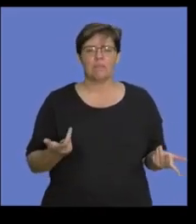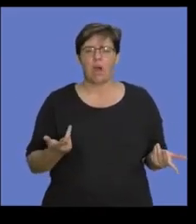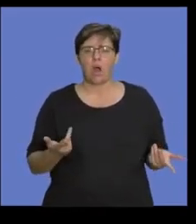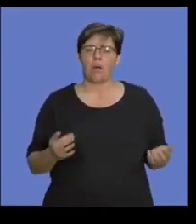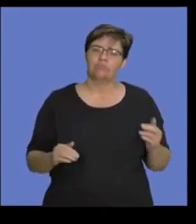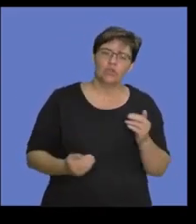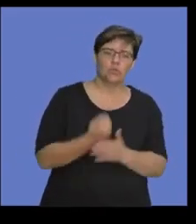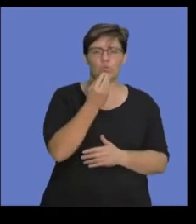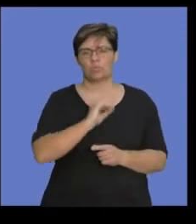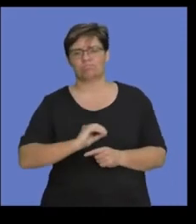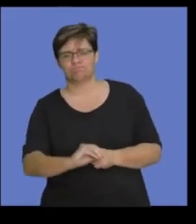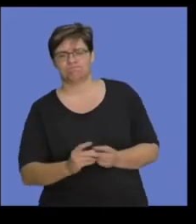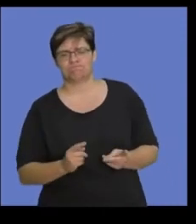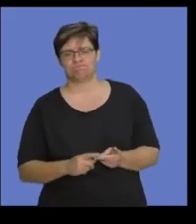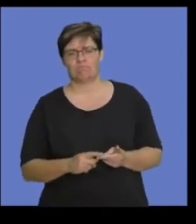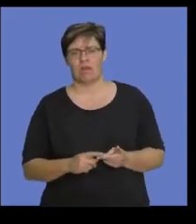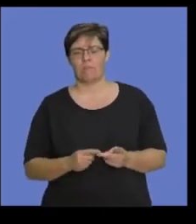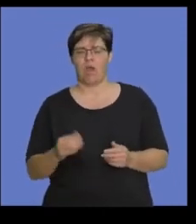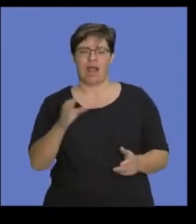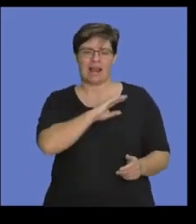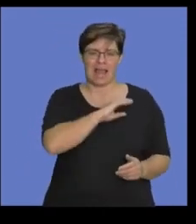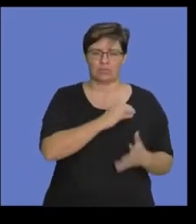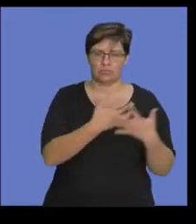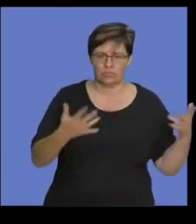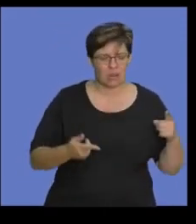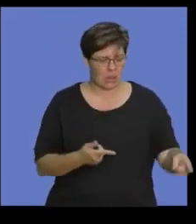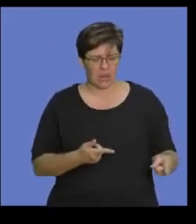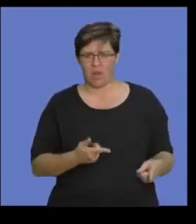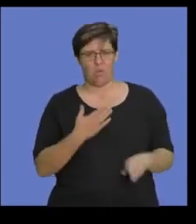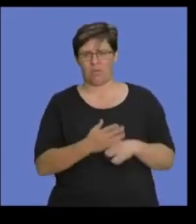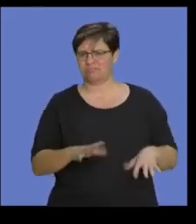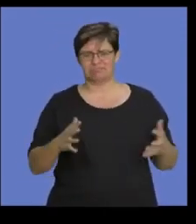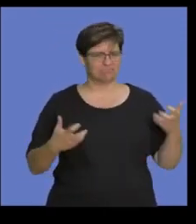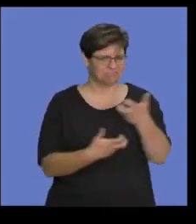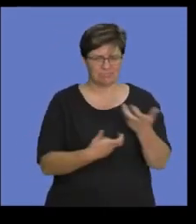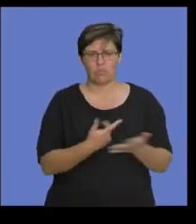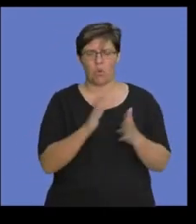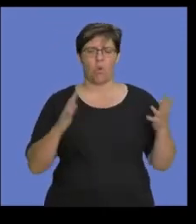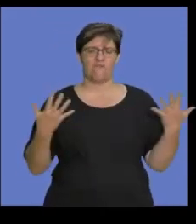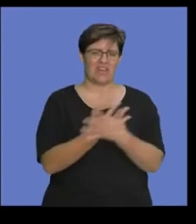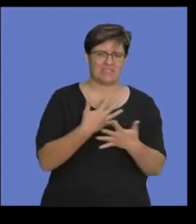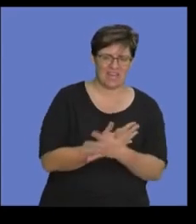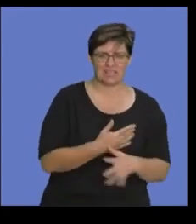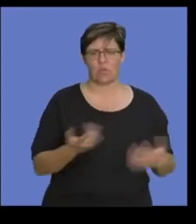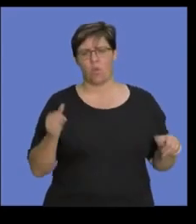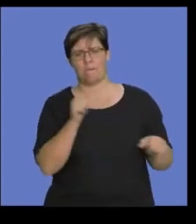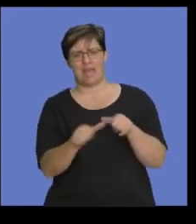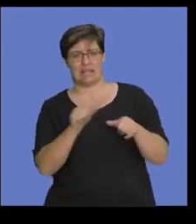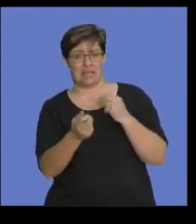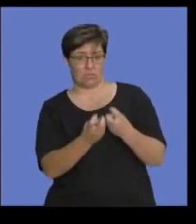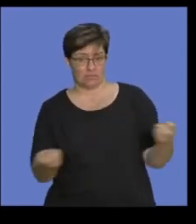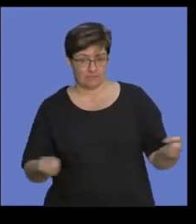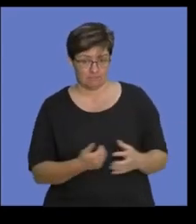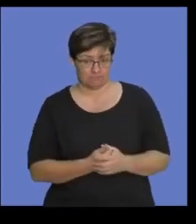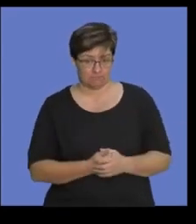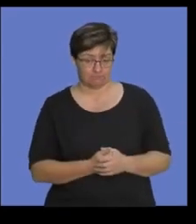to renovate, and then now I have more clients, so I need maybe a faster equipment or a better